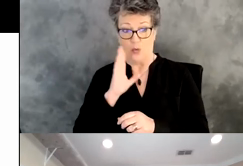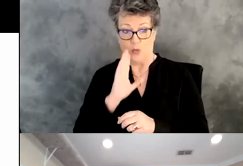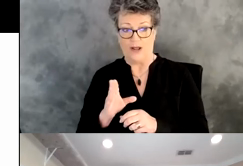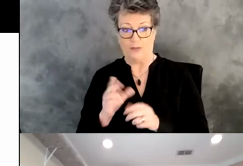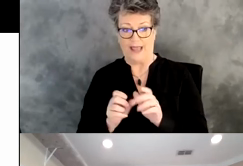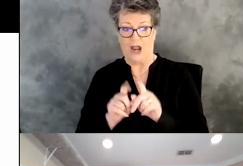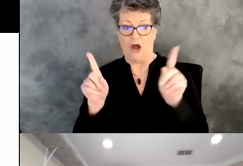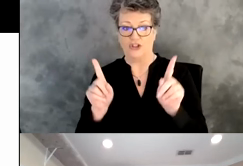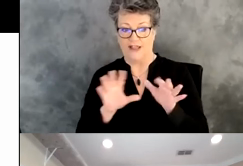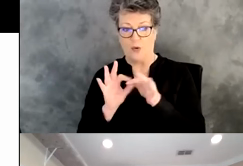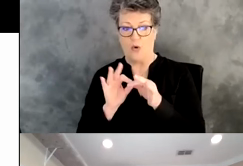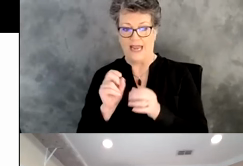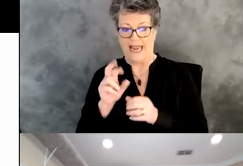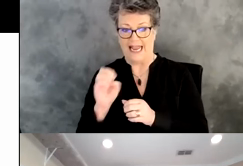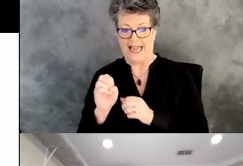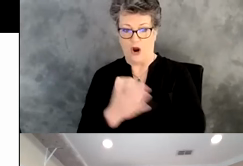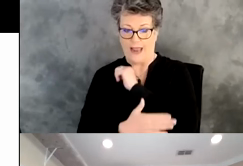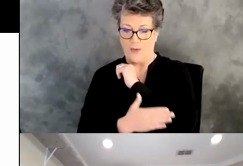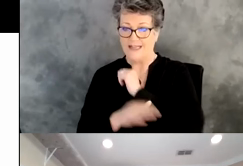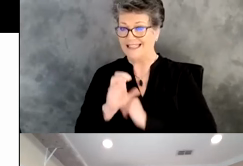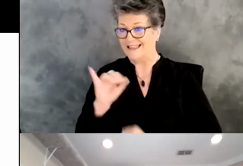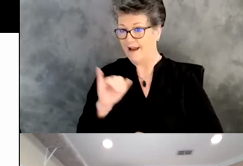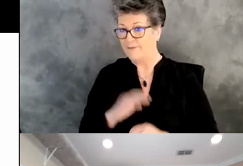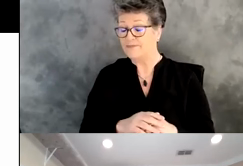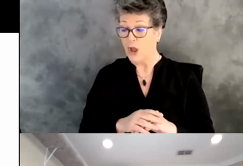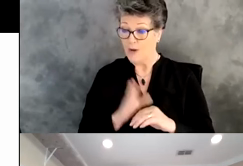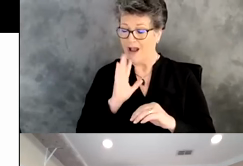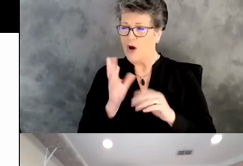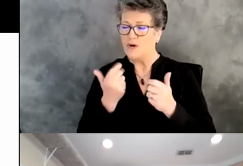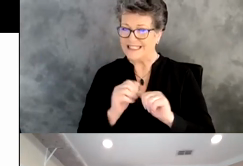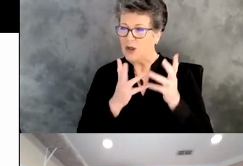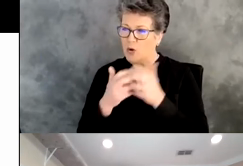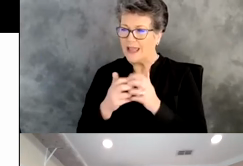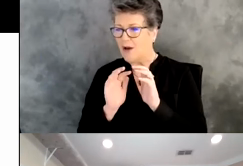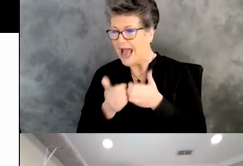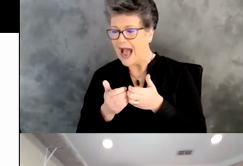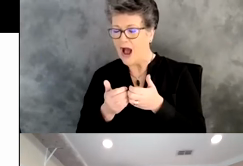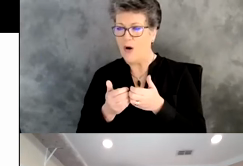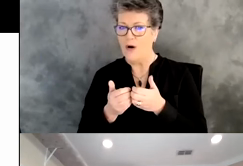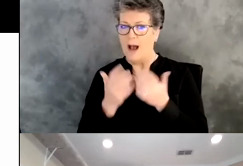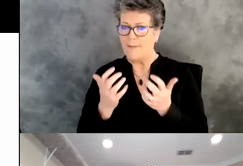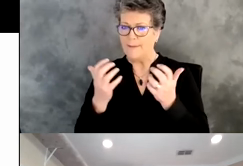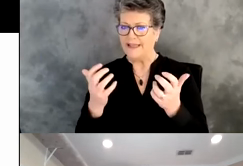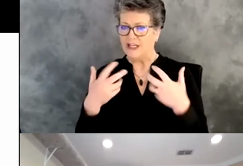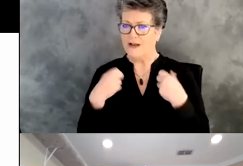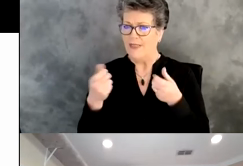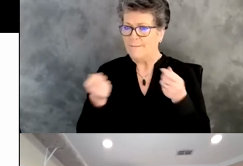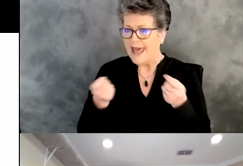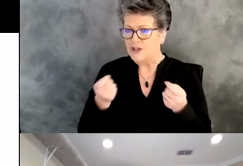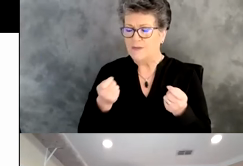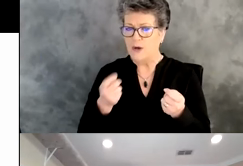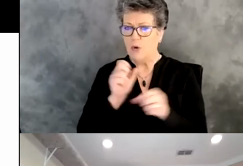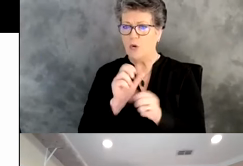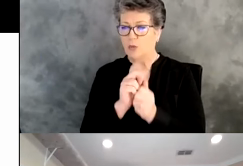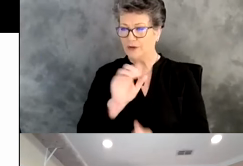And one thing I wanted to just mention on the slide is that we are still working out how population health management and care management will work for